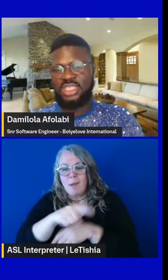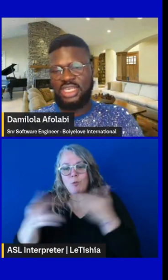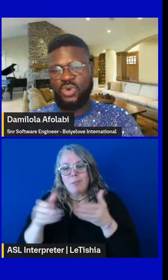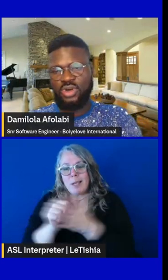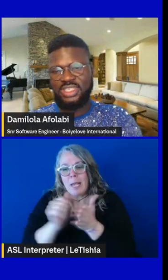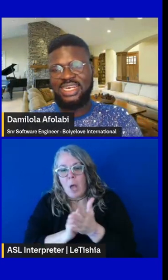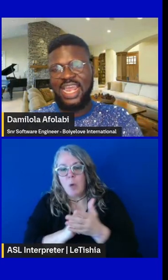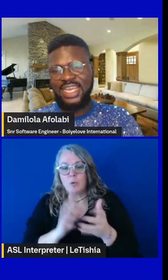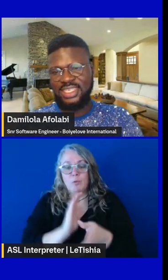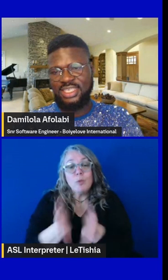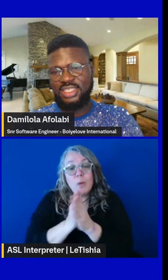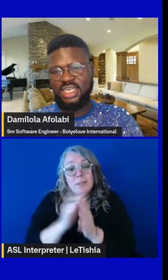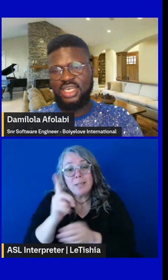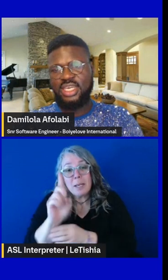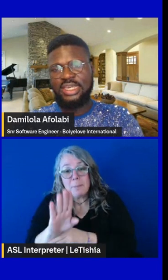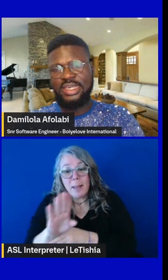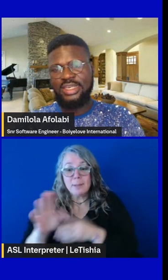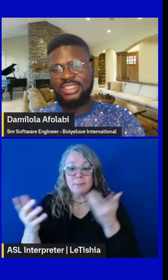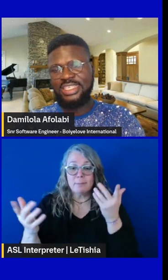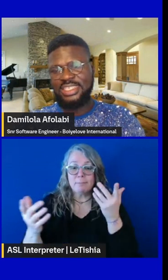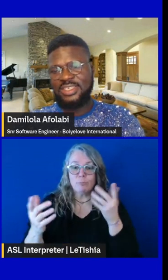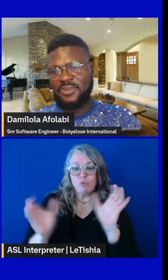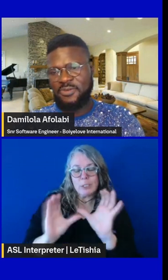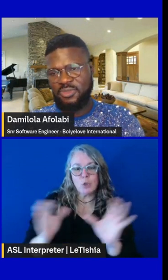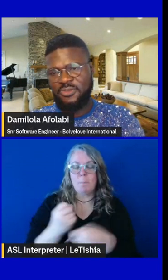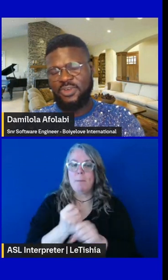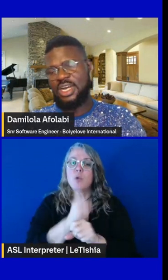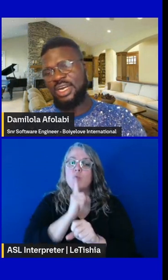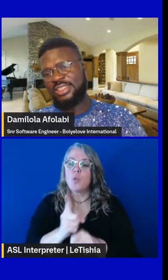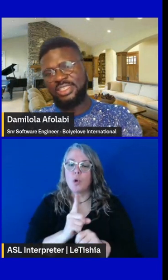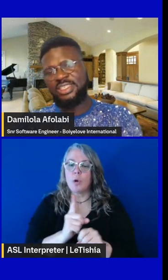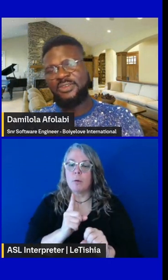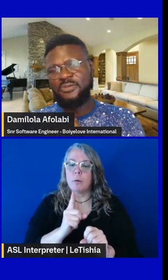only trusted pods can access sensitive